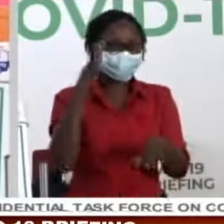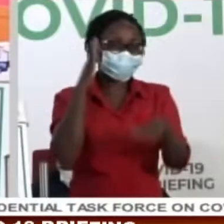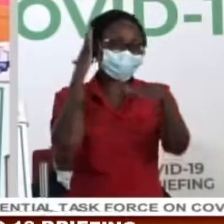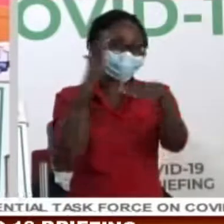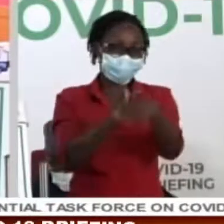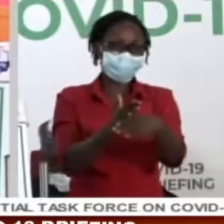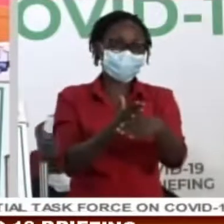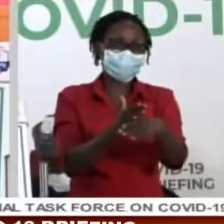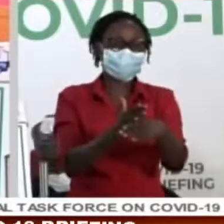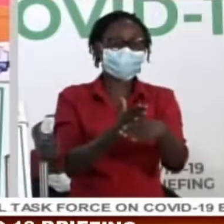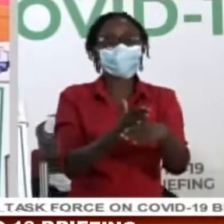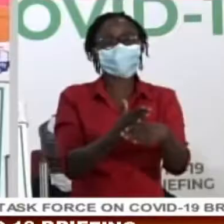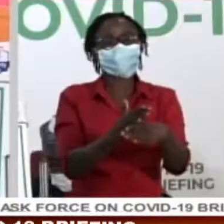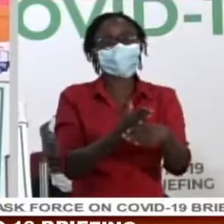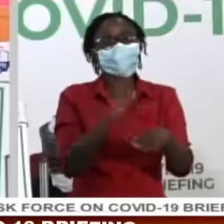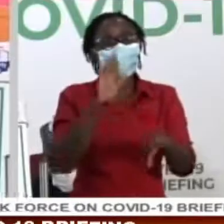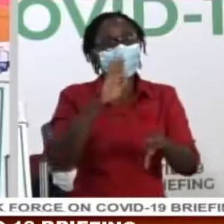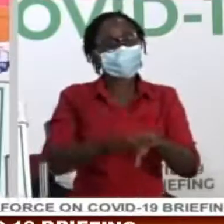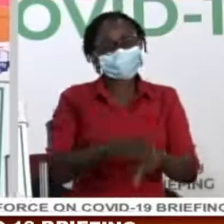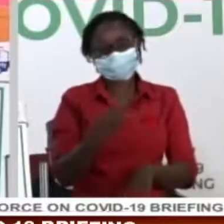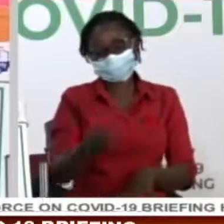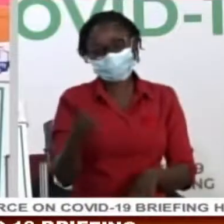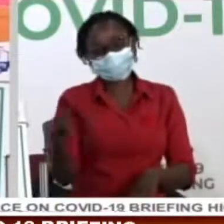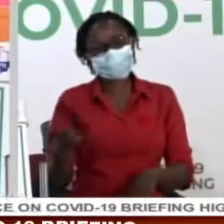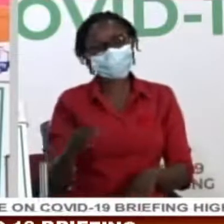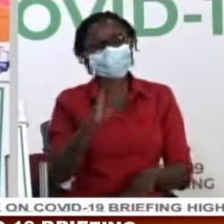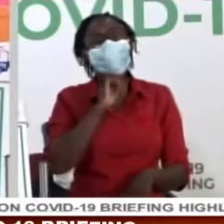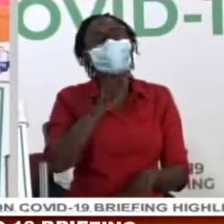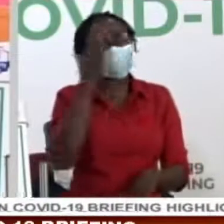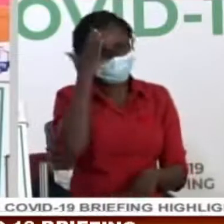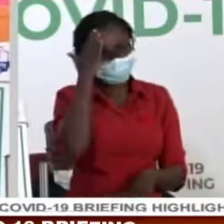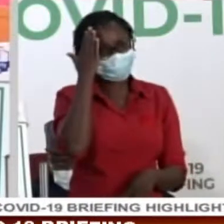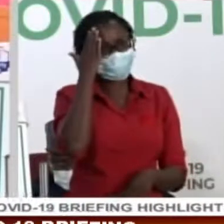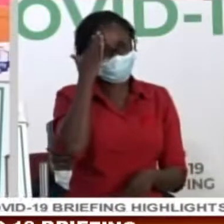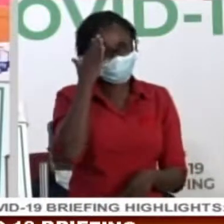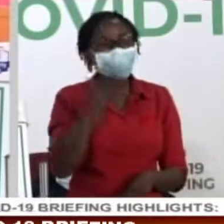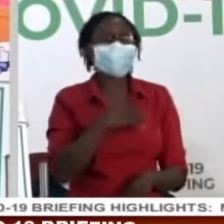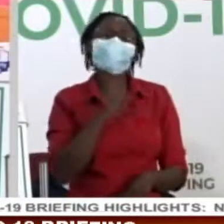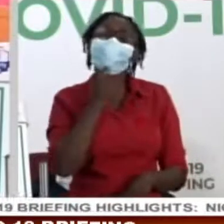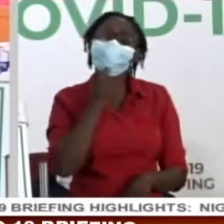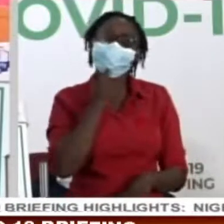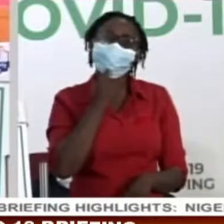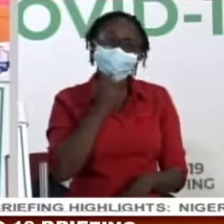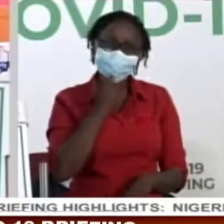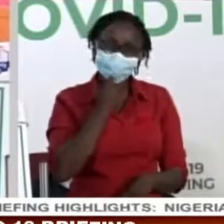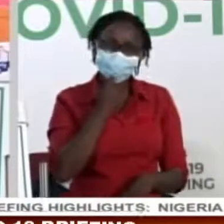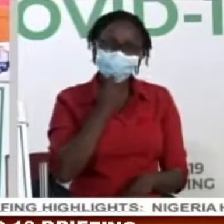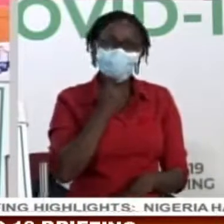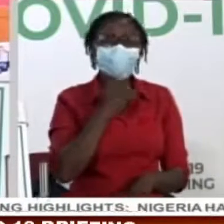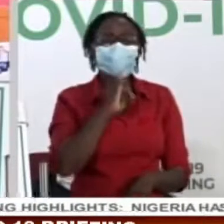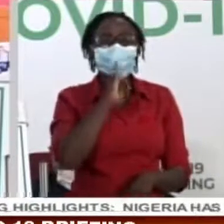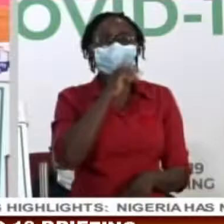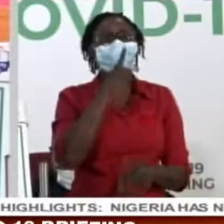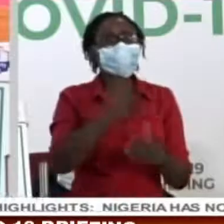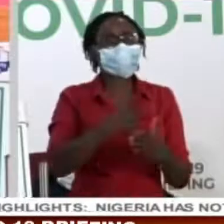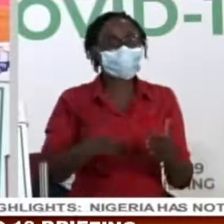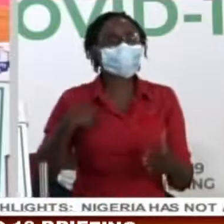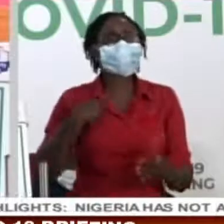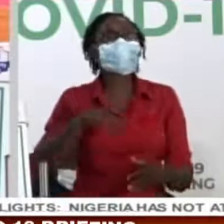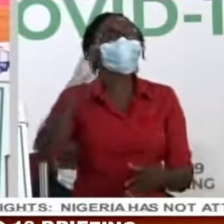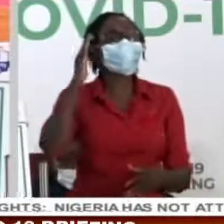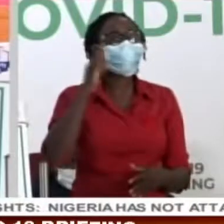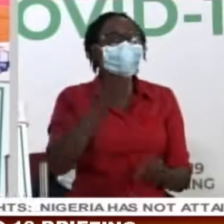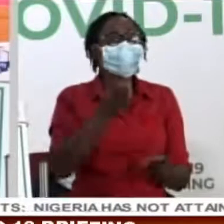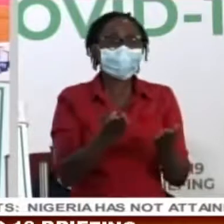on livelihoods and socioeconomic activities is well known and is serious, and it is what we wish